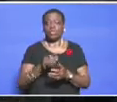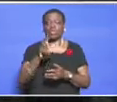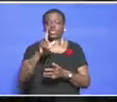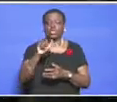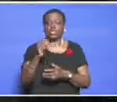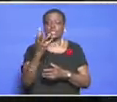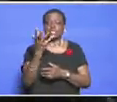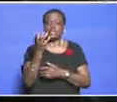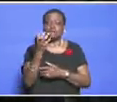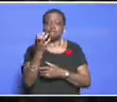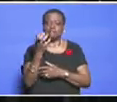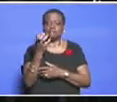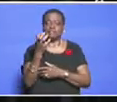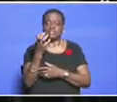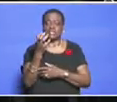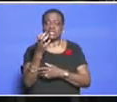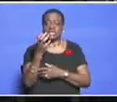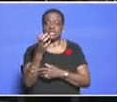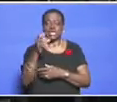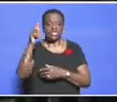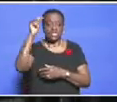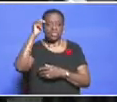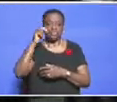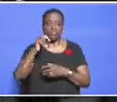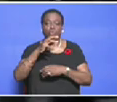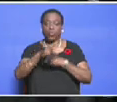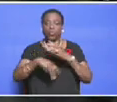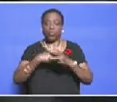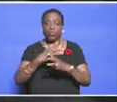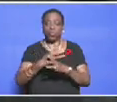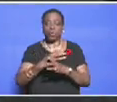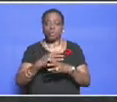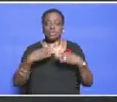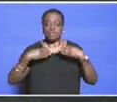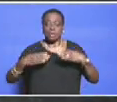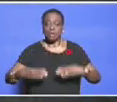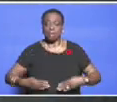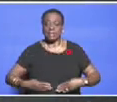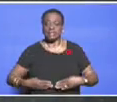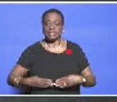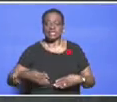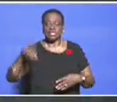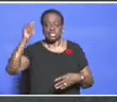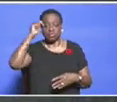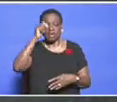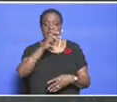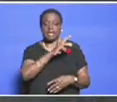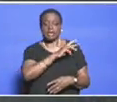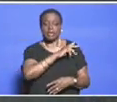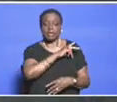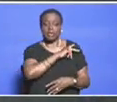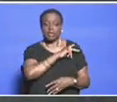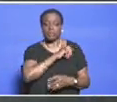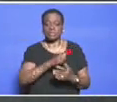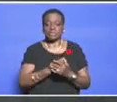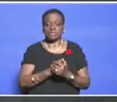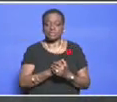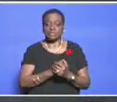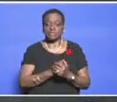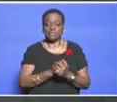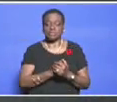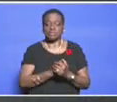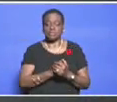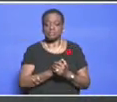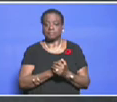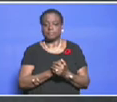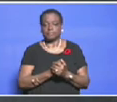ranking, local bodybuilder Teron Knowles is hoping to use some momentum from this year's competitions to impress in a stacked field at the IBBF Diamond Cup